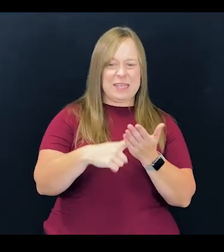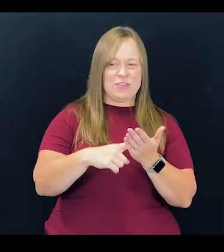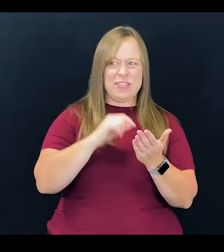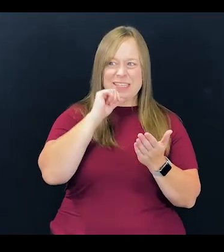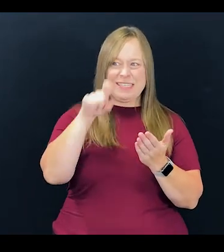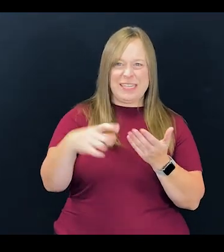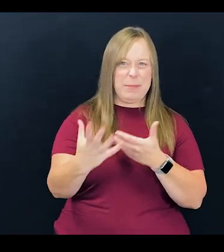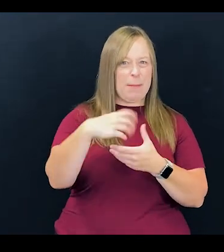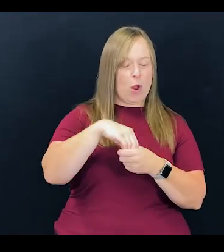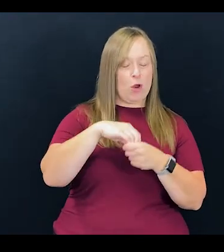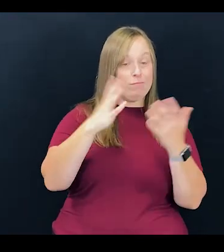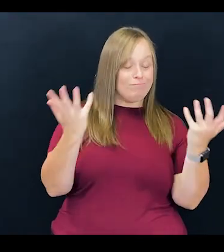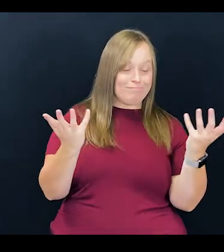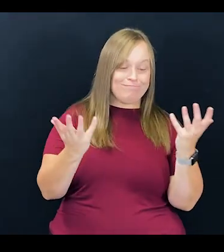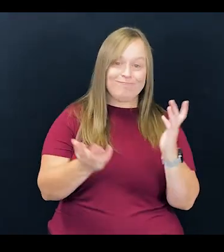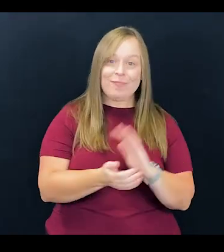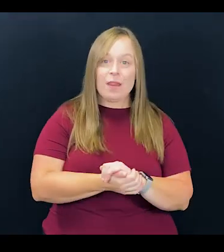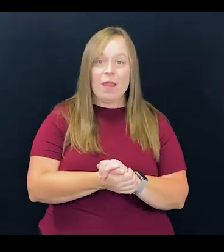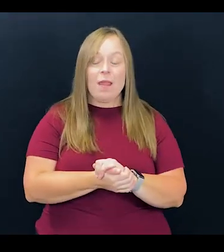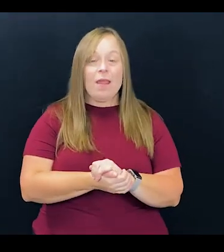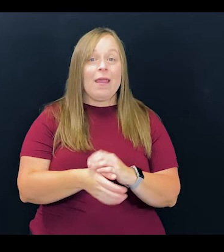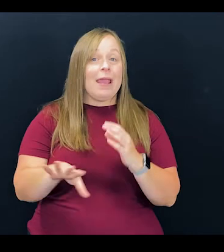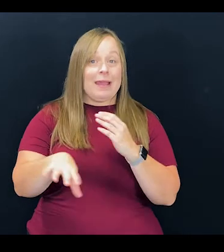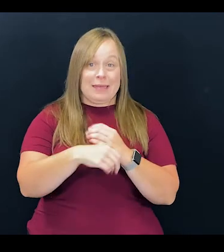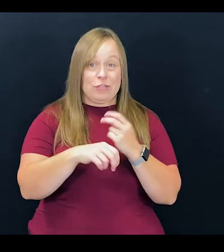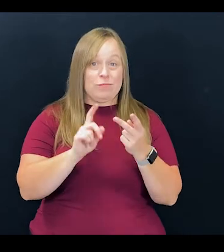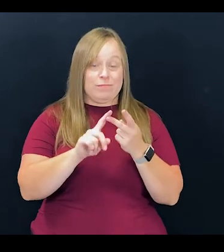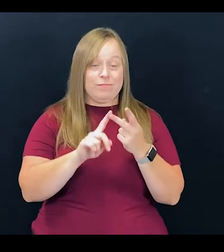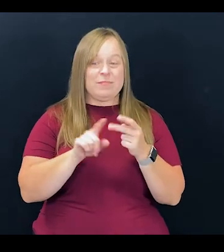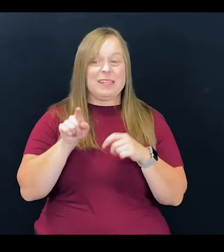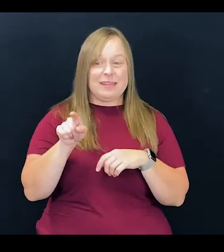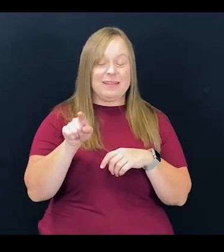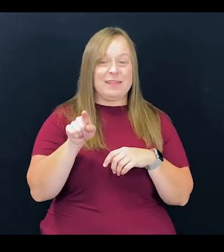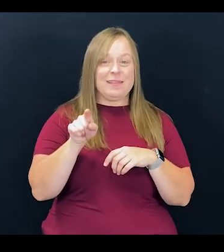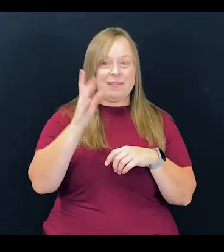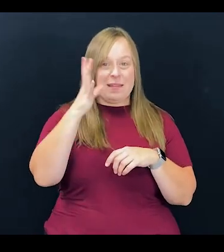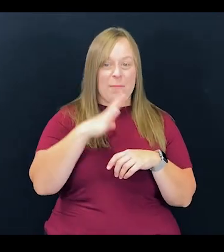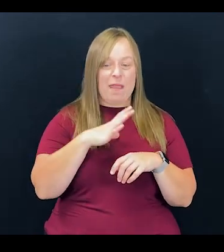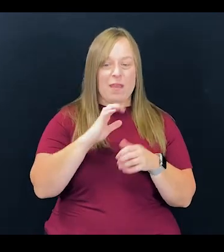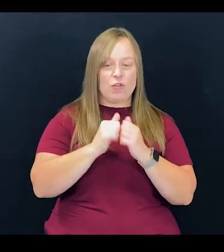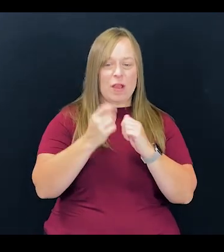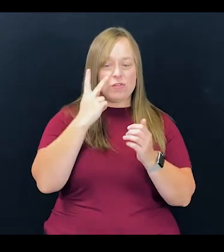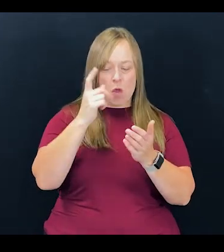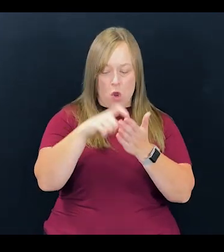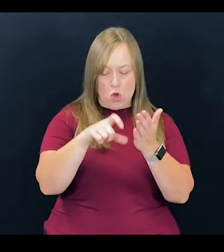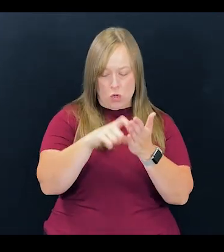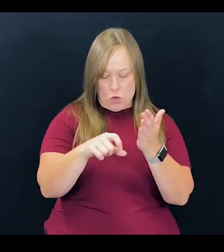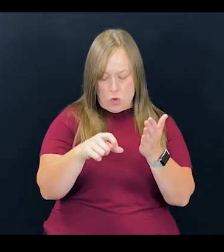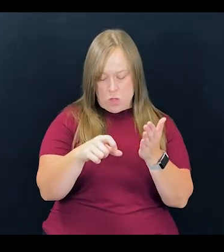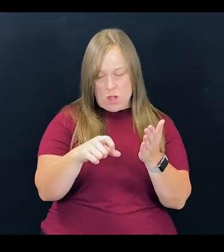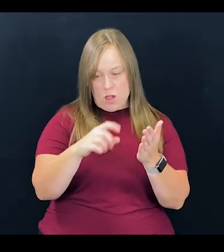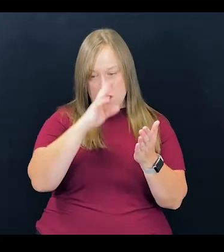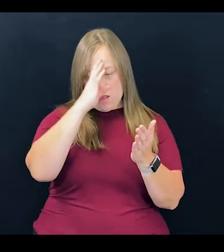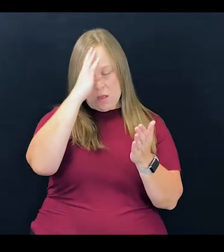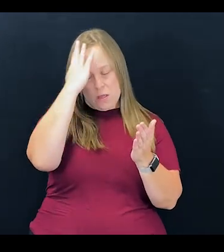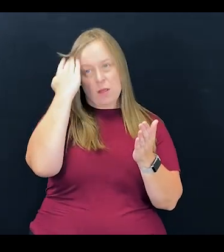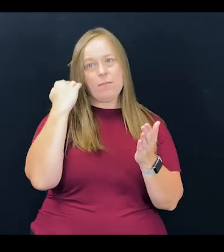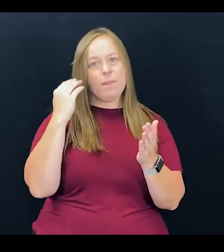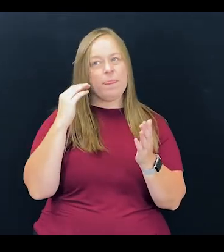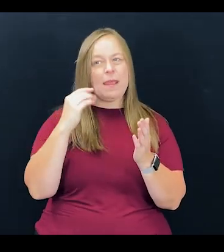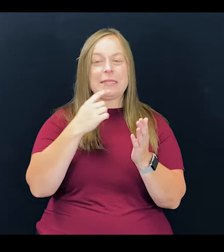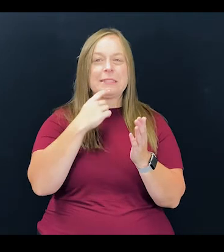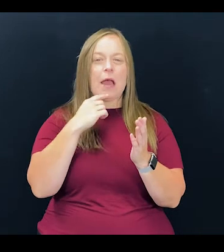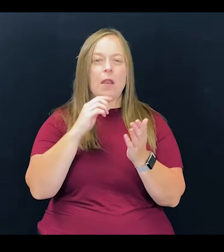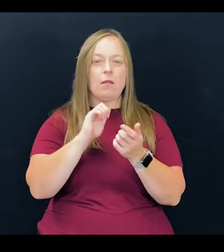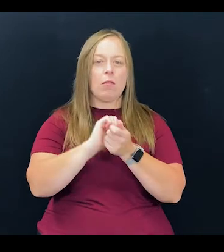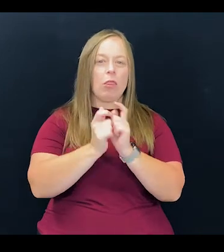in the discussion than he would have been otherwise. And in addition to that, I saw the article that